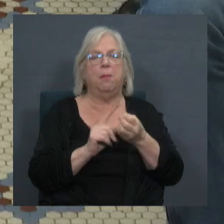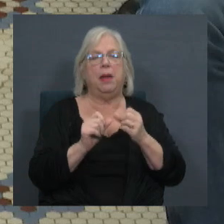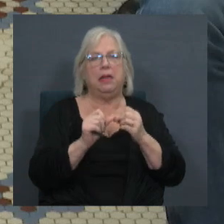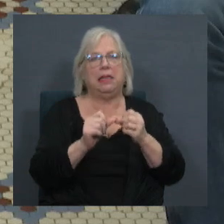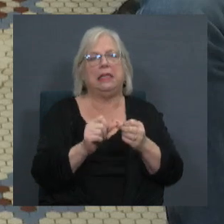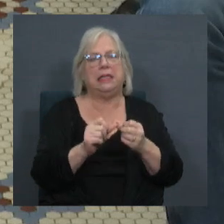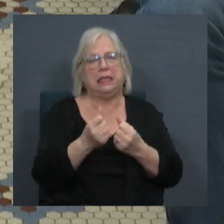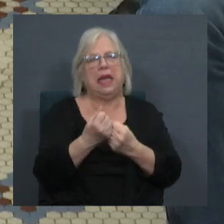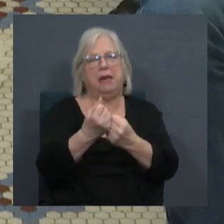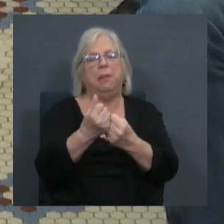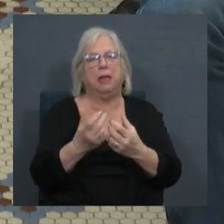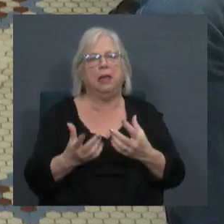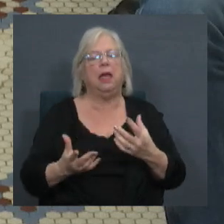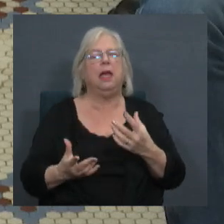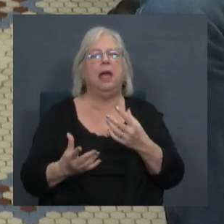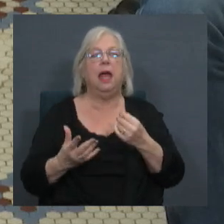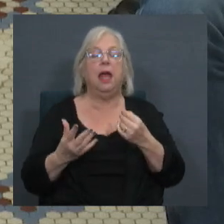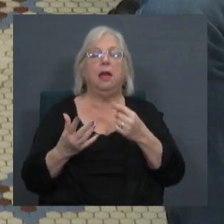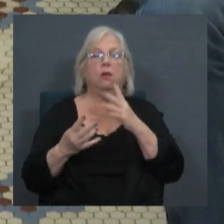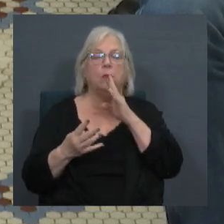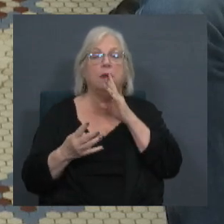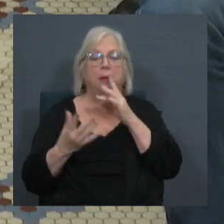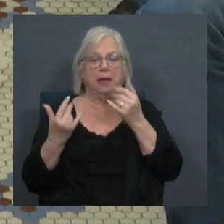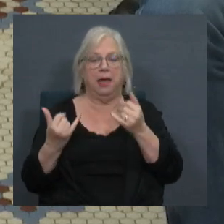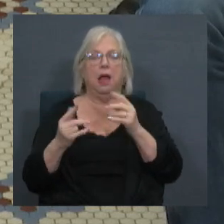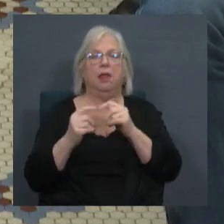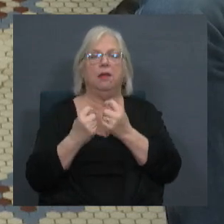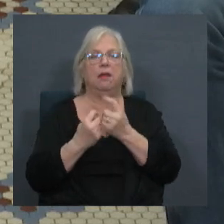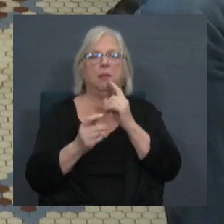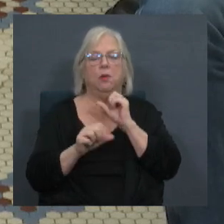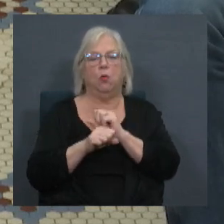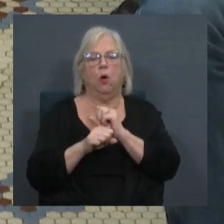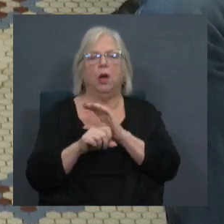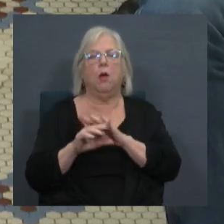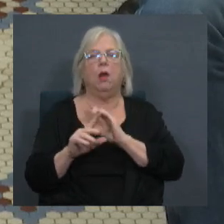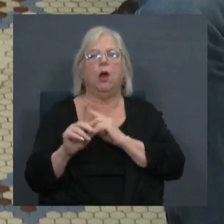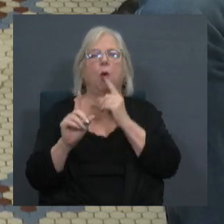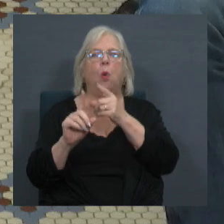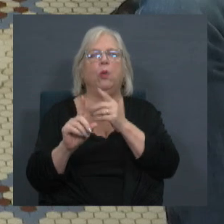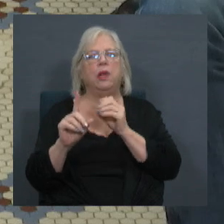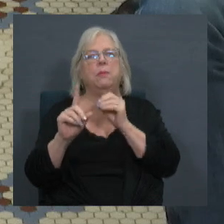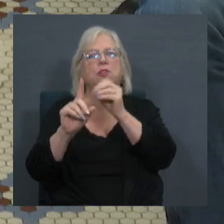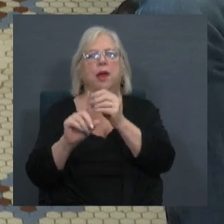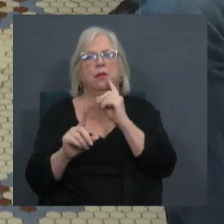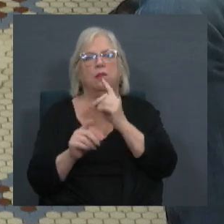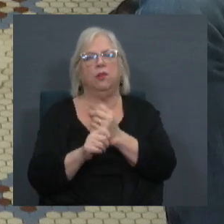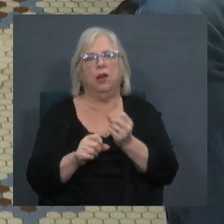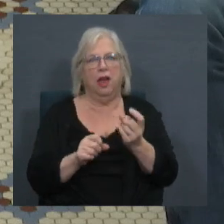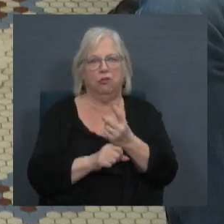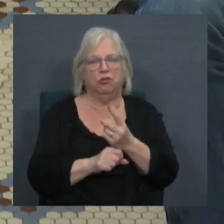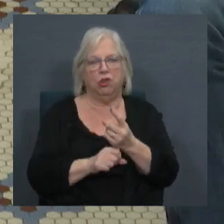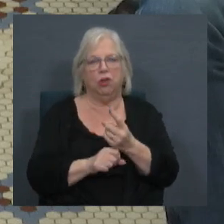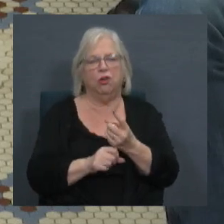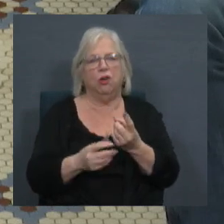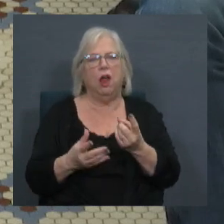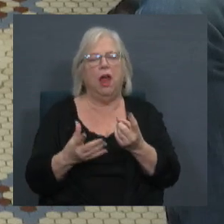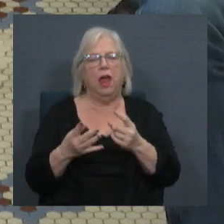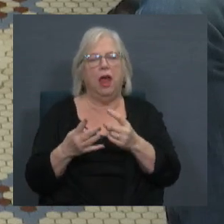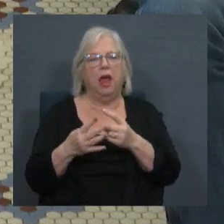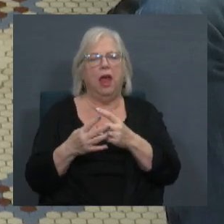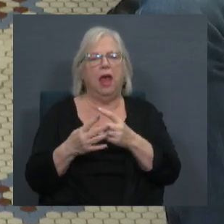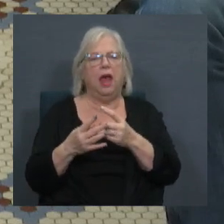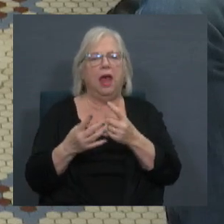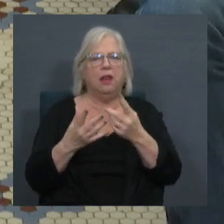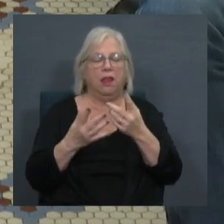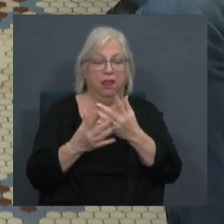sustainability. And even as we speak, the team is working now on our goals and objectives for next year and weaving in the things that they already